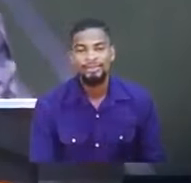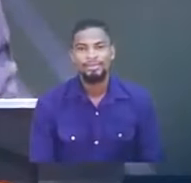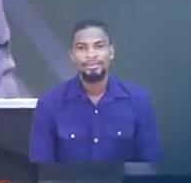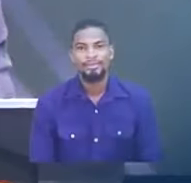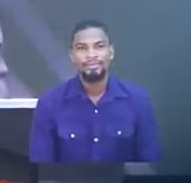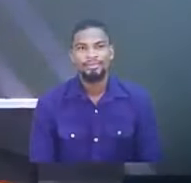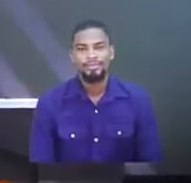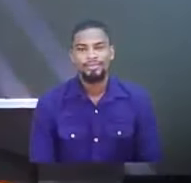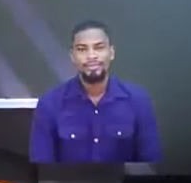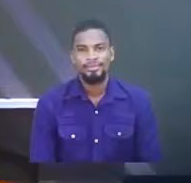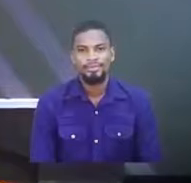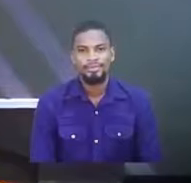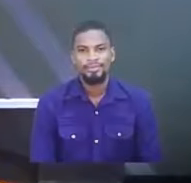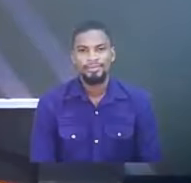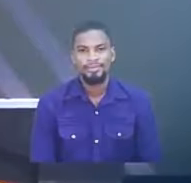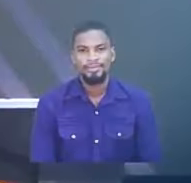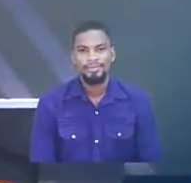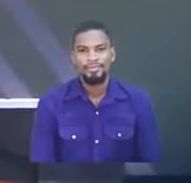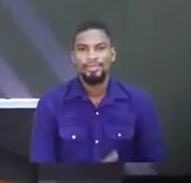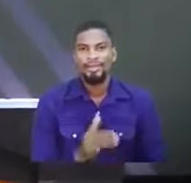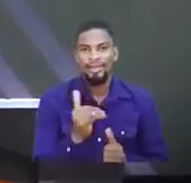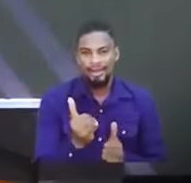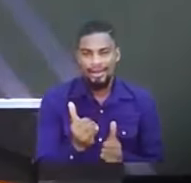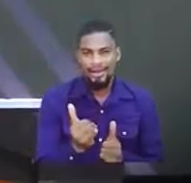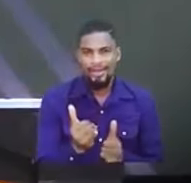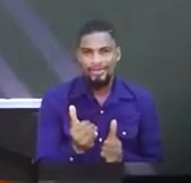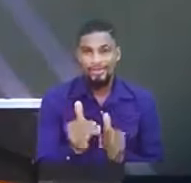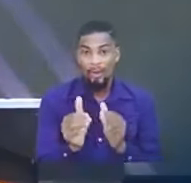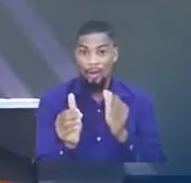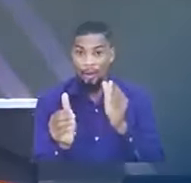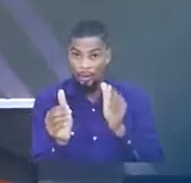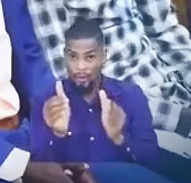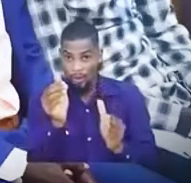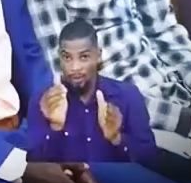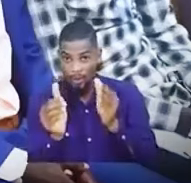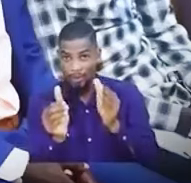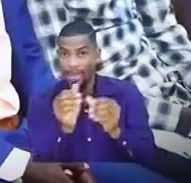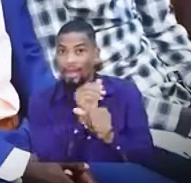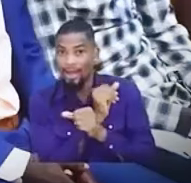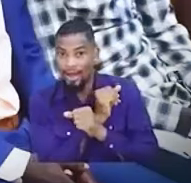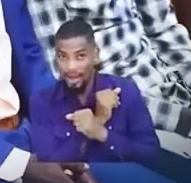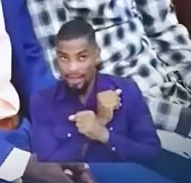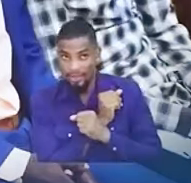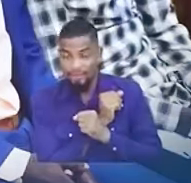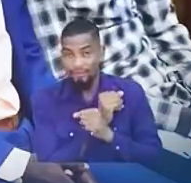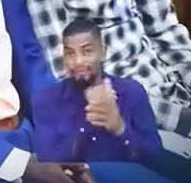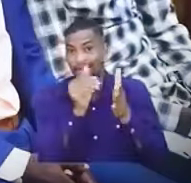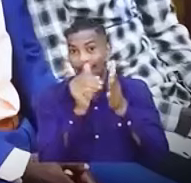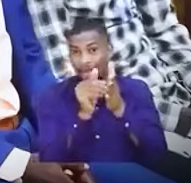Let me just look at lust versus love. Lust versus love.